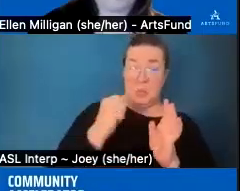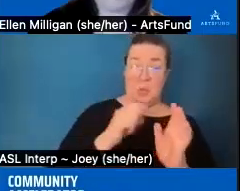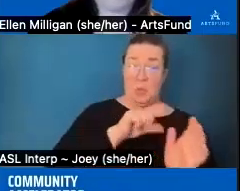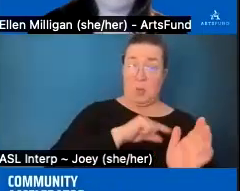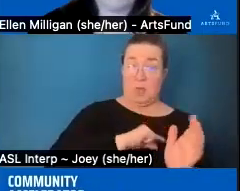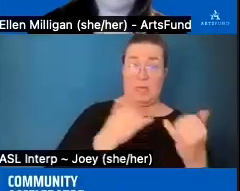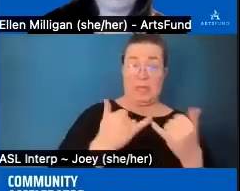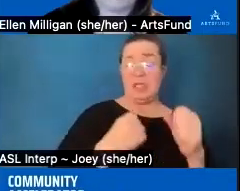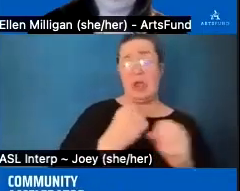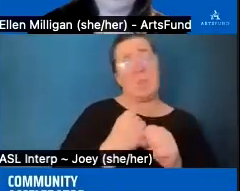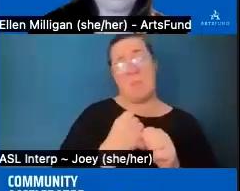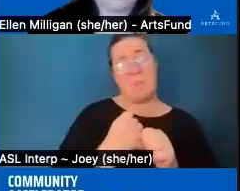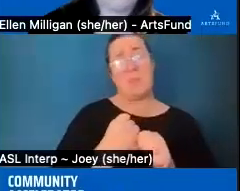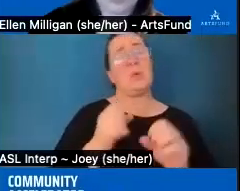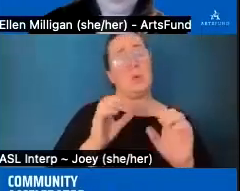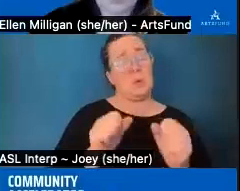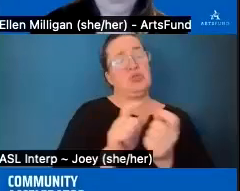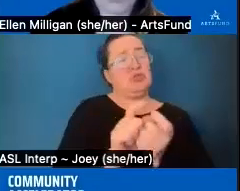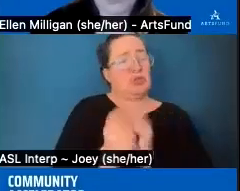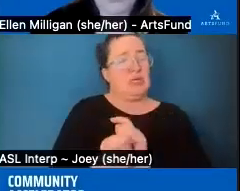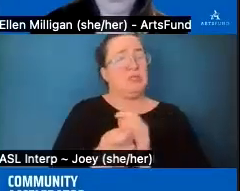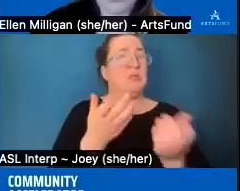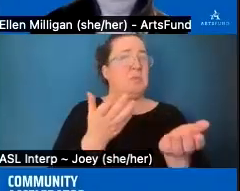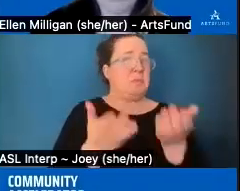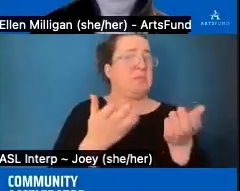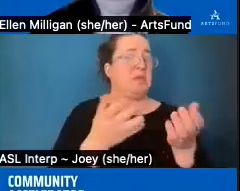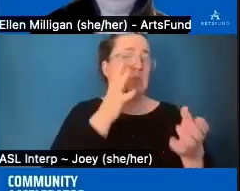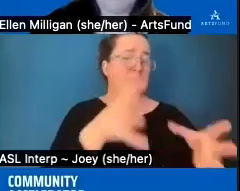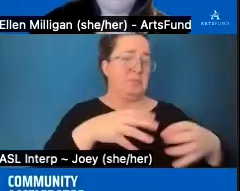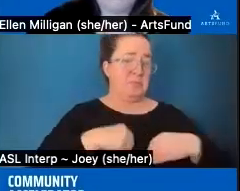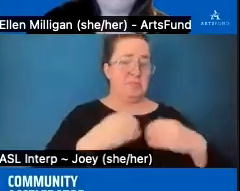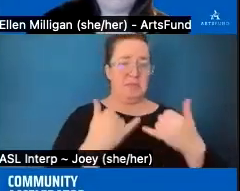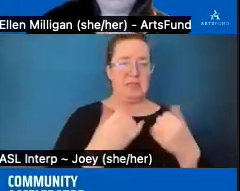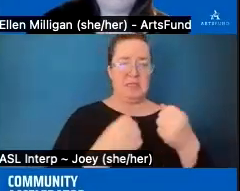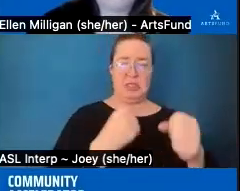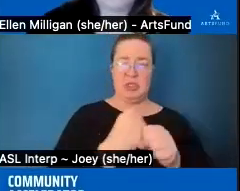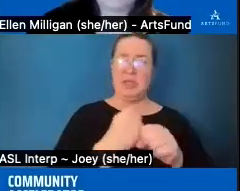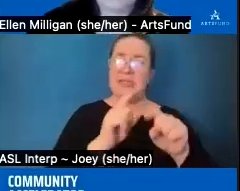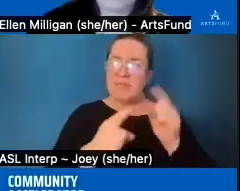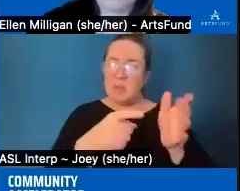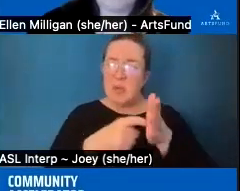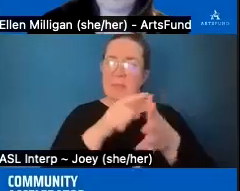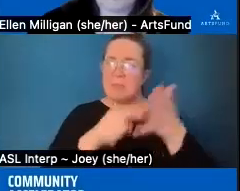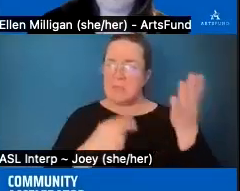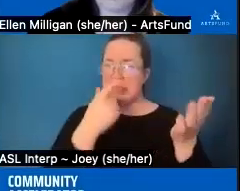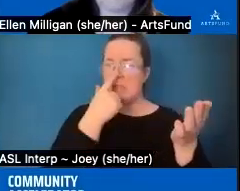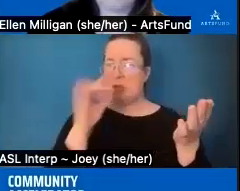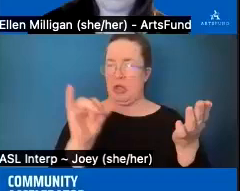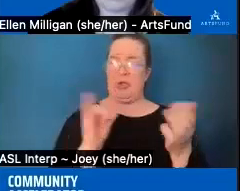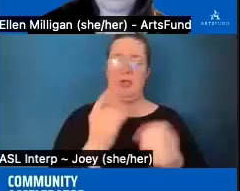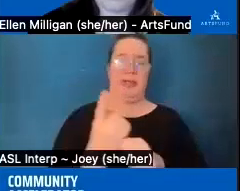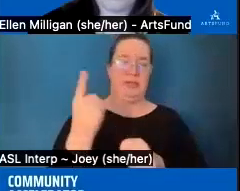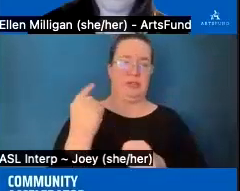eligibility parameters of this year's granting process are very similar to last year's. If you still have questions about whether your group